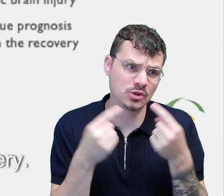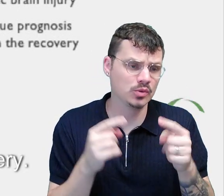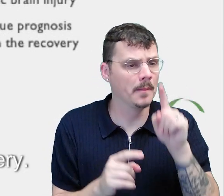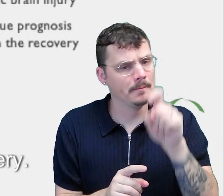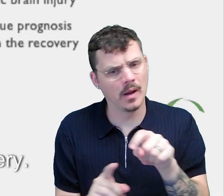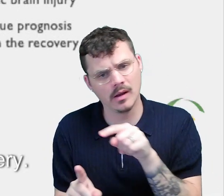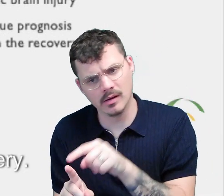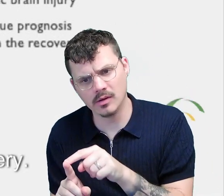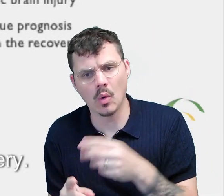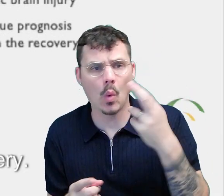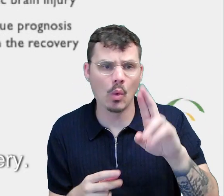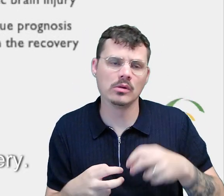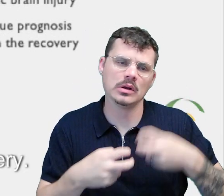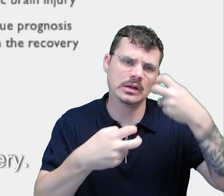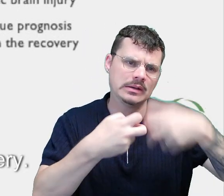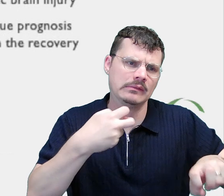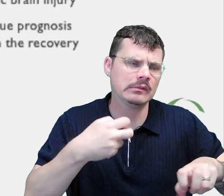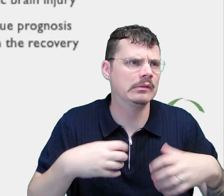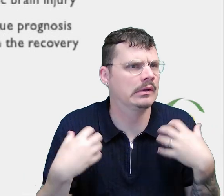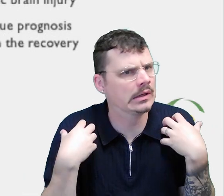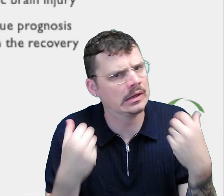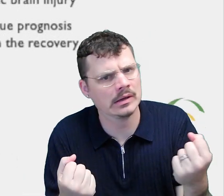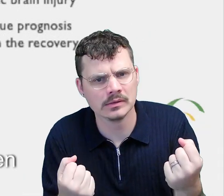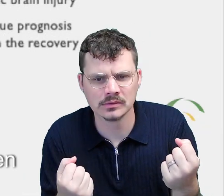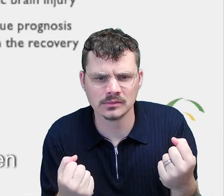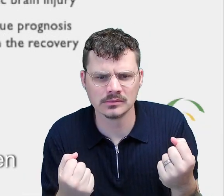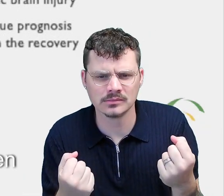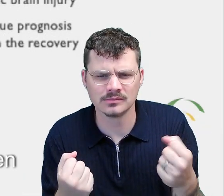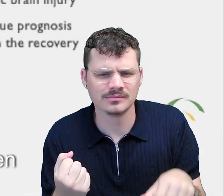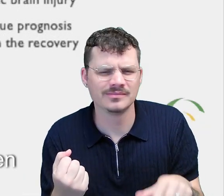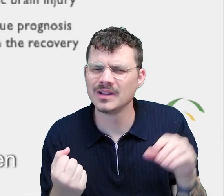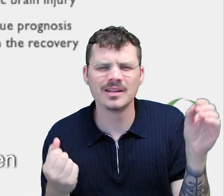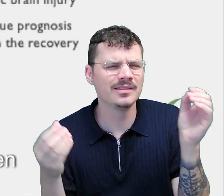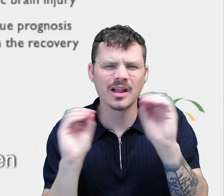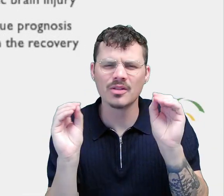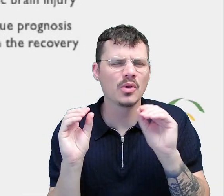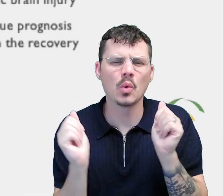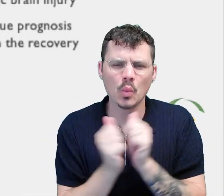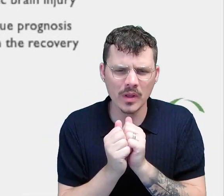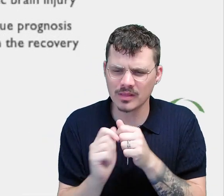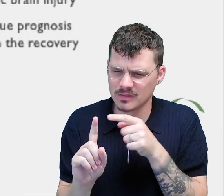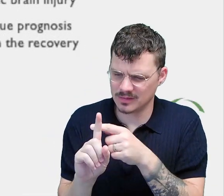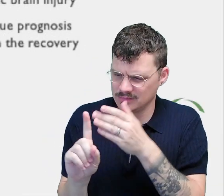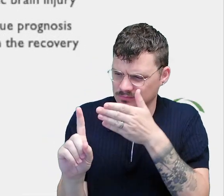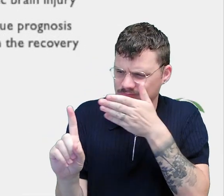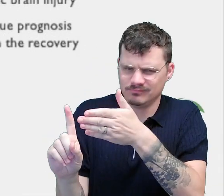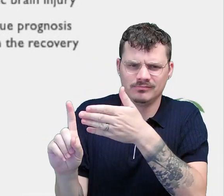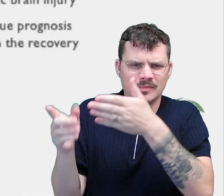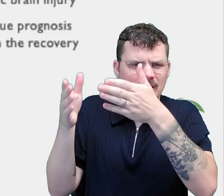or the difficulty involved in the recovery. They have nothing to do with the given individual.